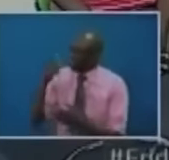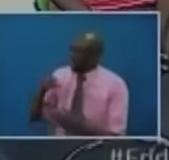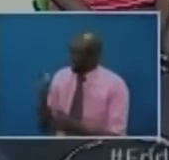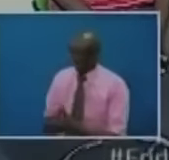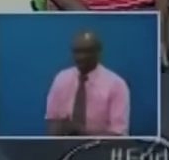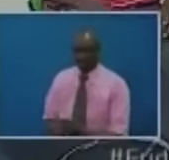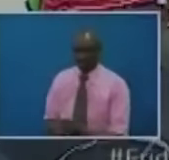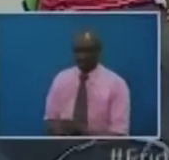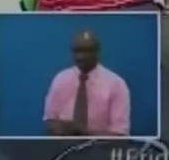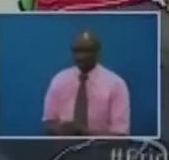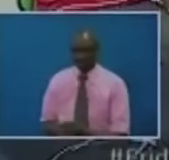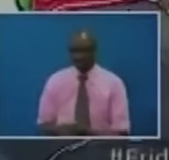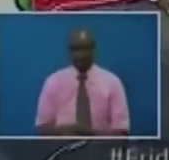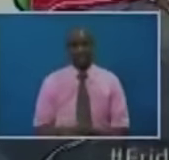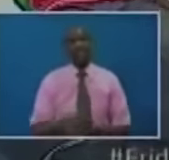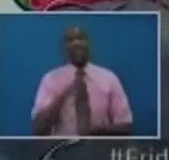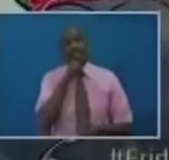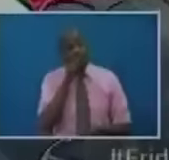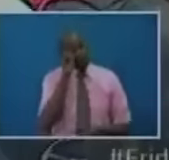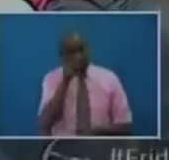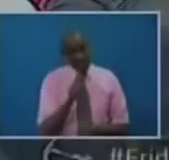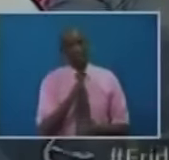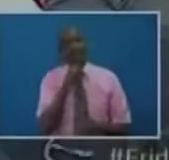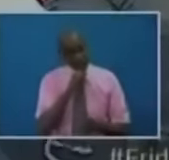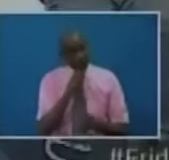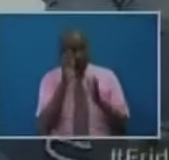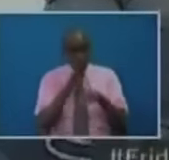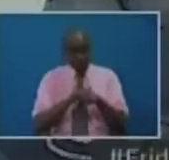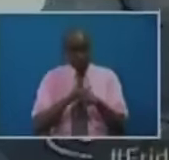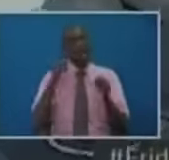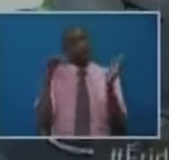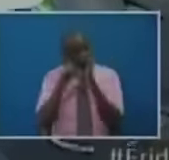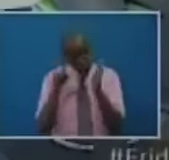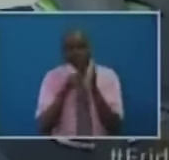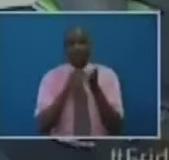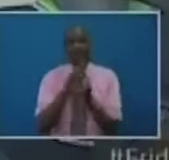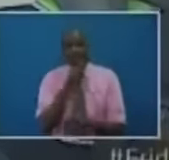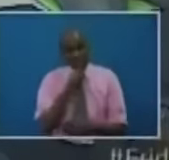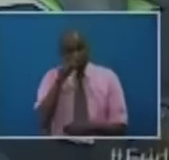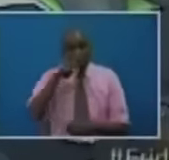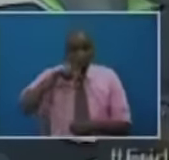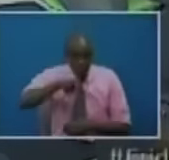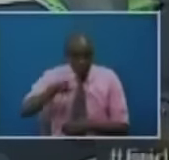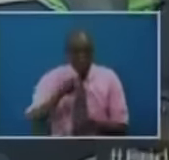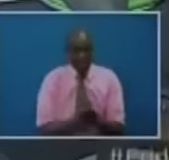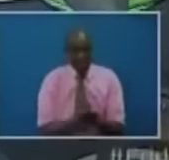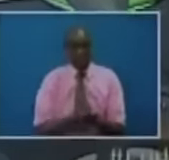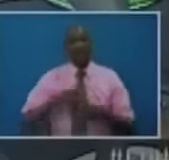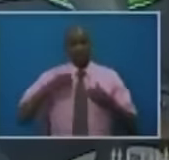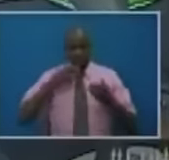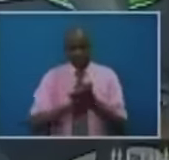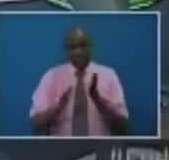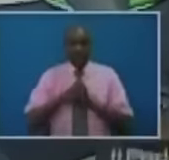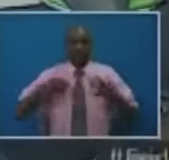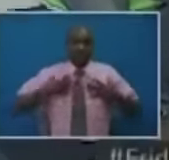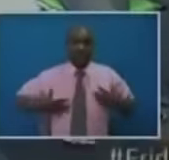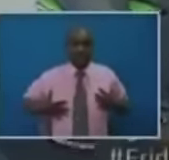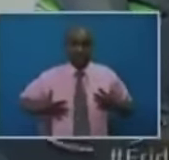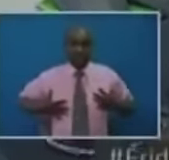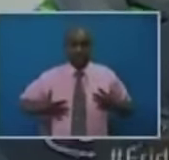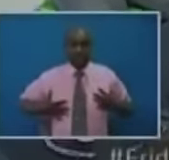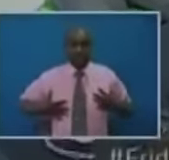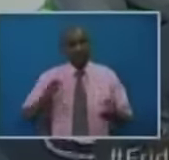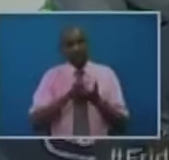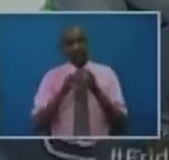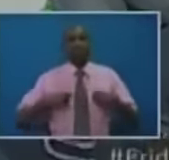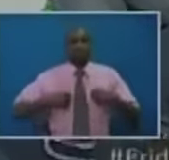other gentlemen, ladies. No, gentlemen. It's good to metaje gentlemen because niko na shida na wanaume ambao wanatembea bare chest. You know, mnaweza